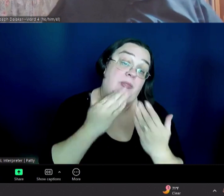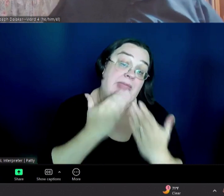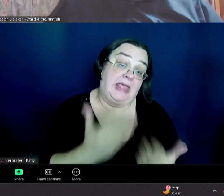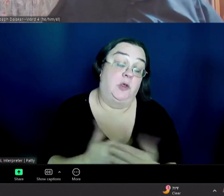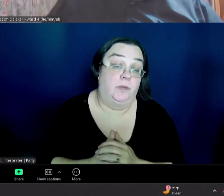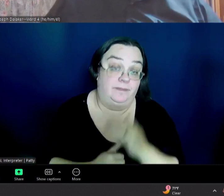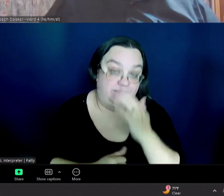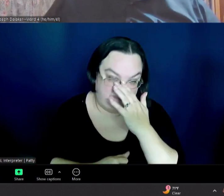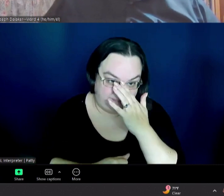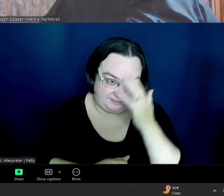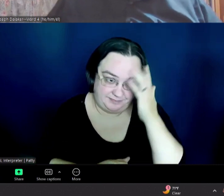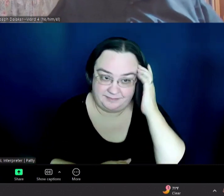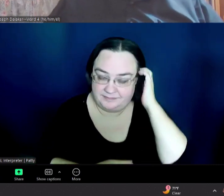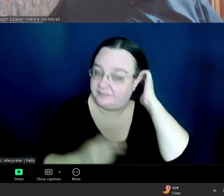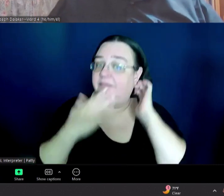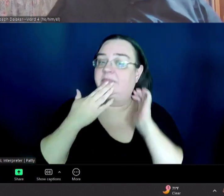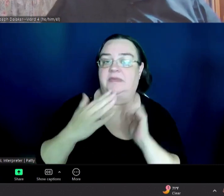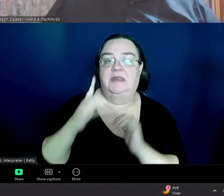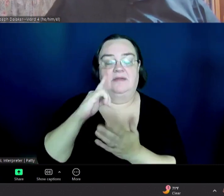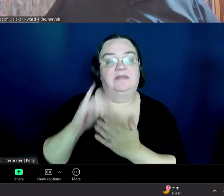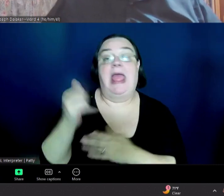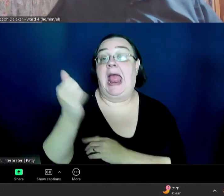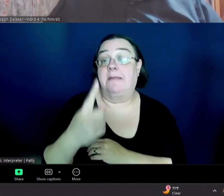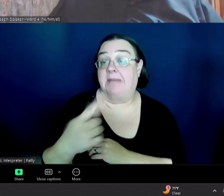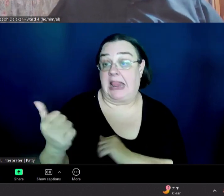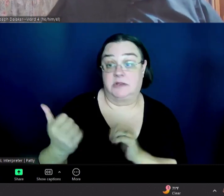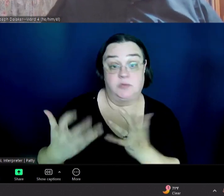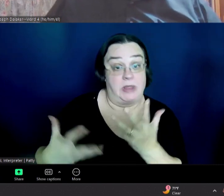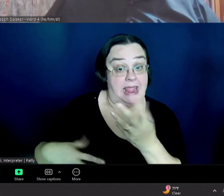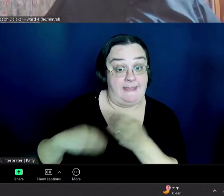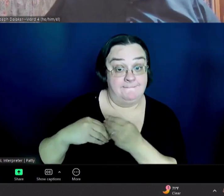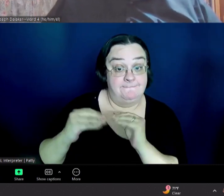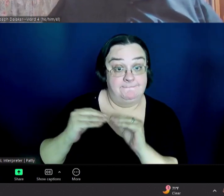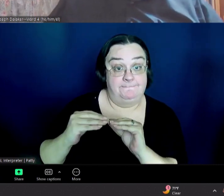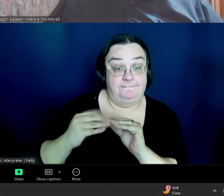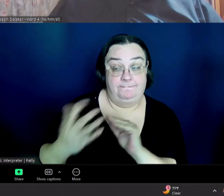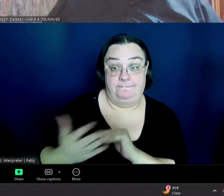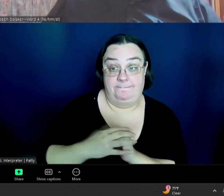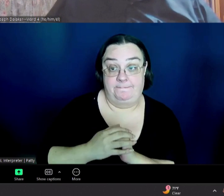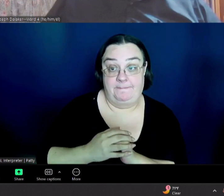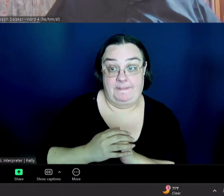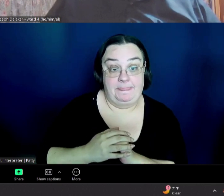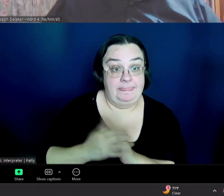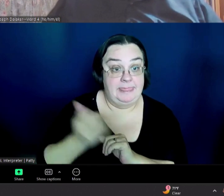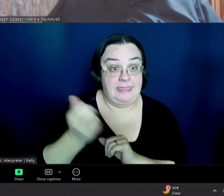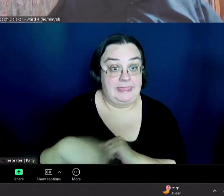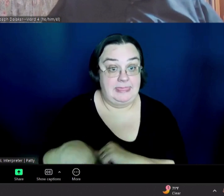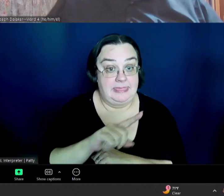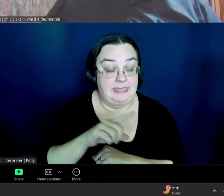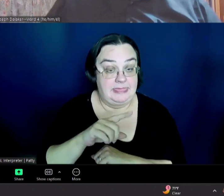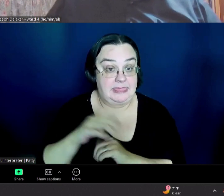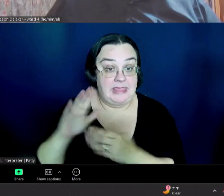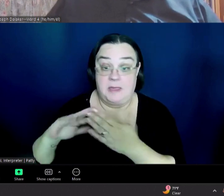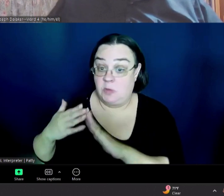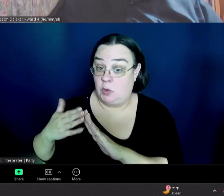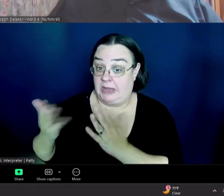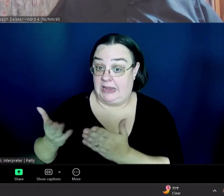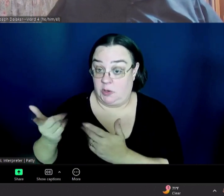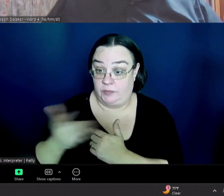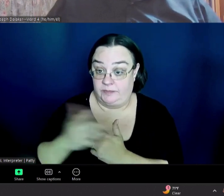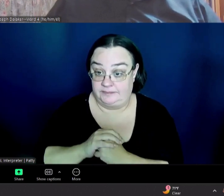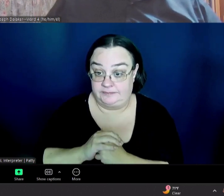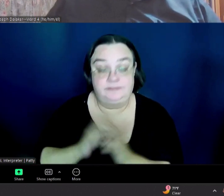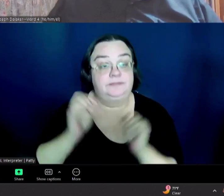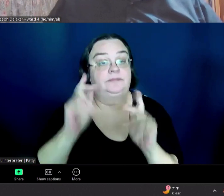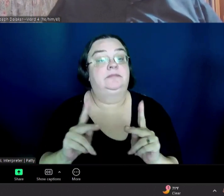All right, thank you for that. Anyone else? Anyone else in community? Okay.